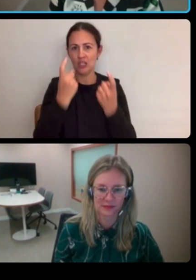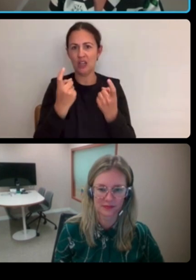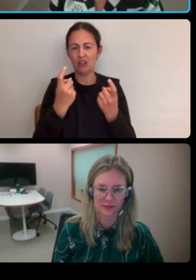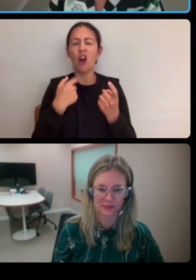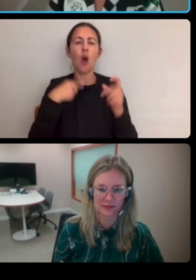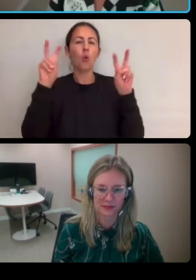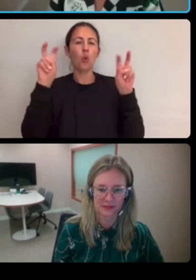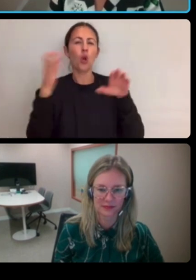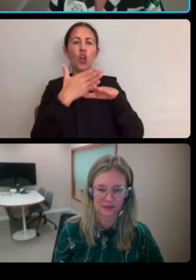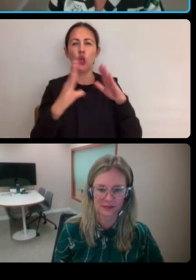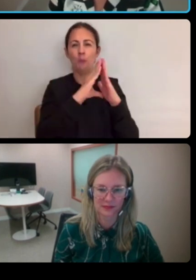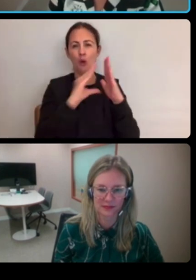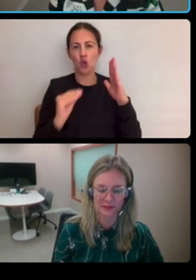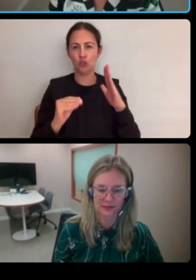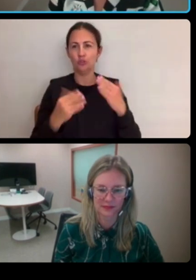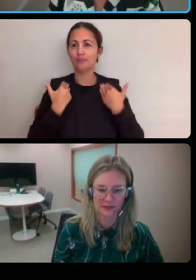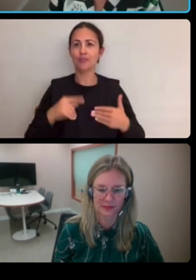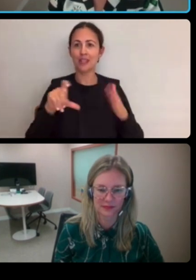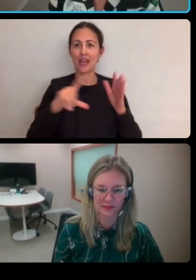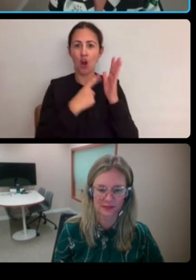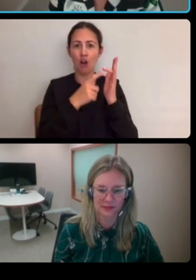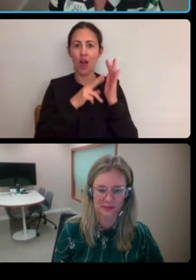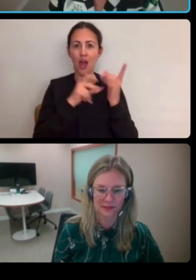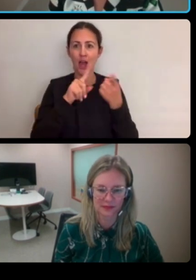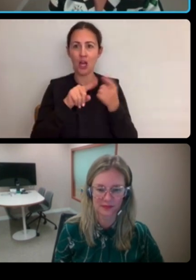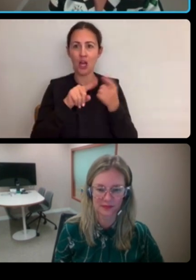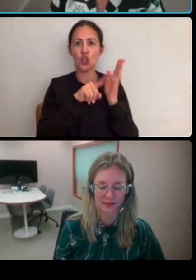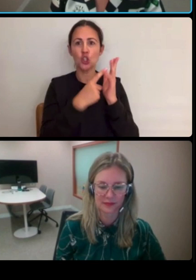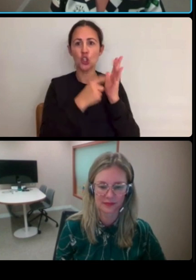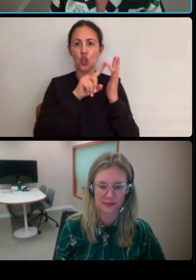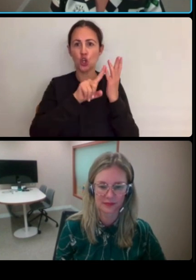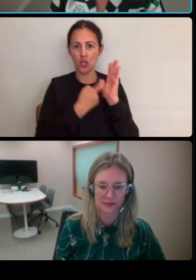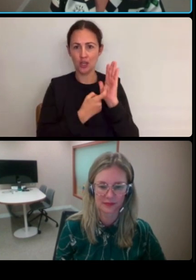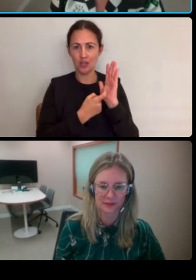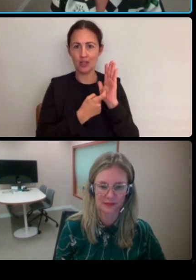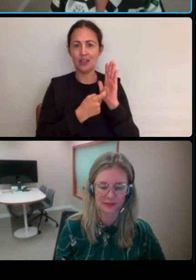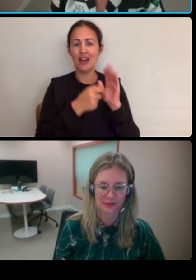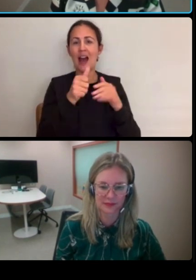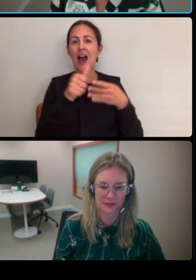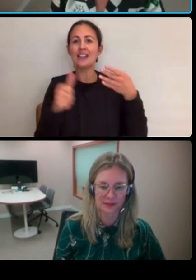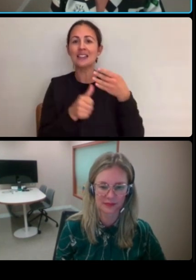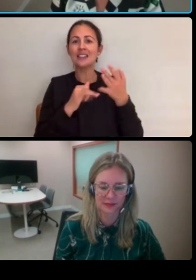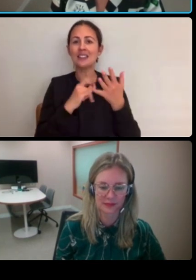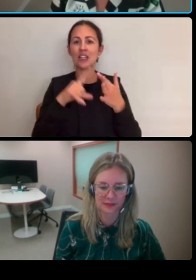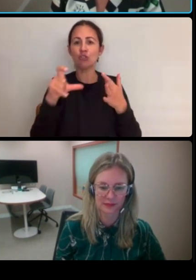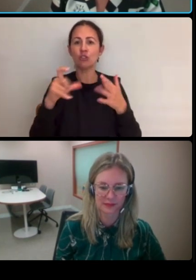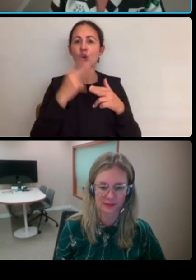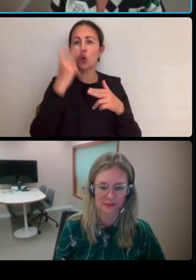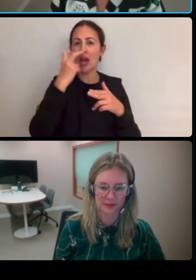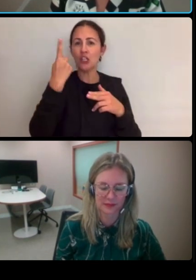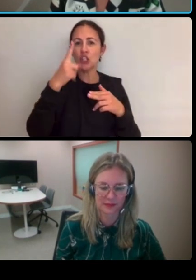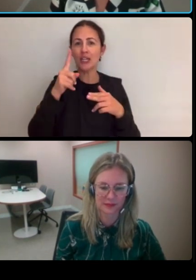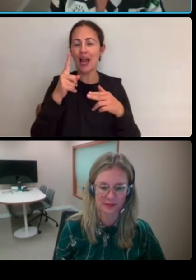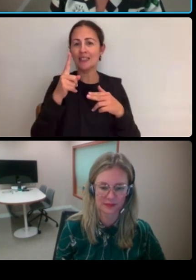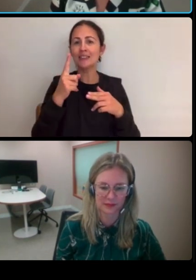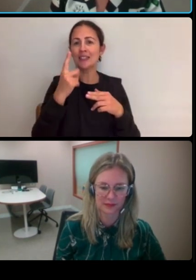on. My name is Caroline Turnour, and I'm the Assistant Secretary for the Harmonisation and Regulatory Strategy branch in the Ageing and Aged Care Group of